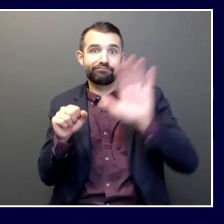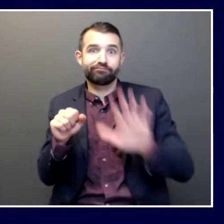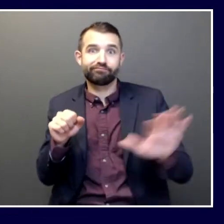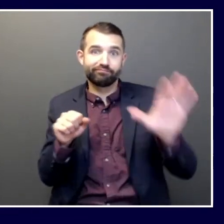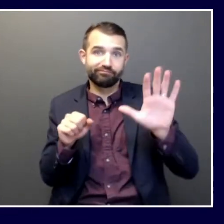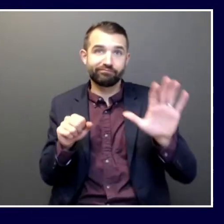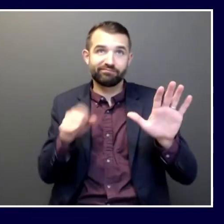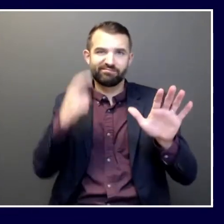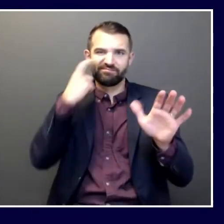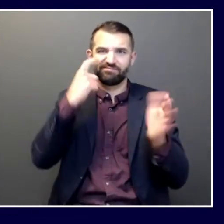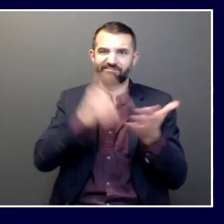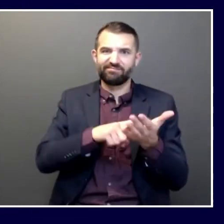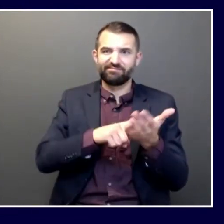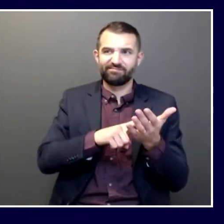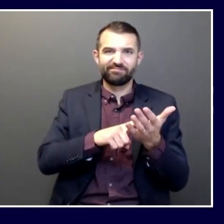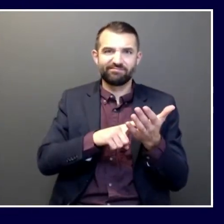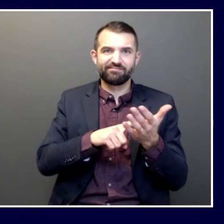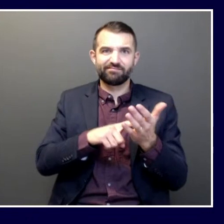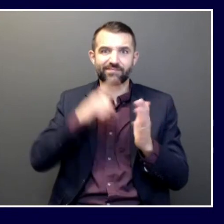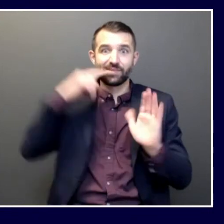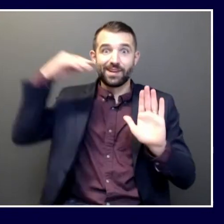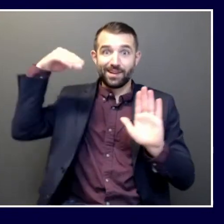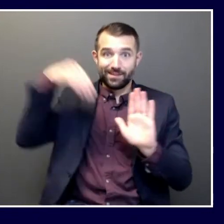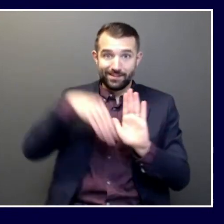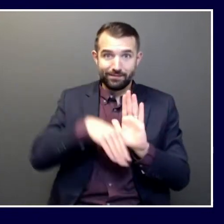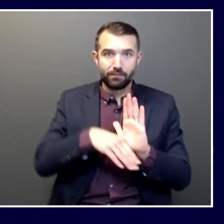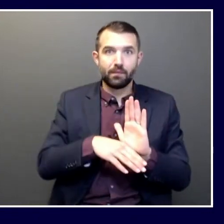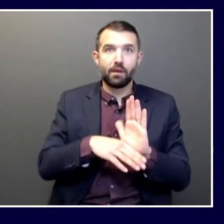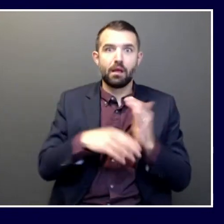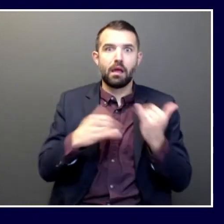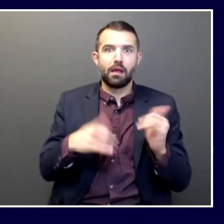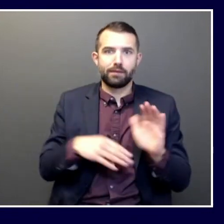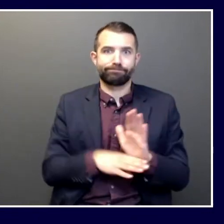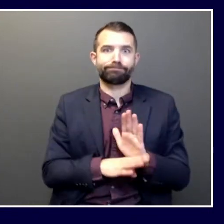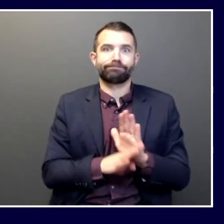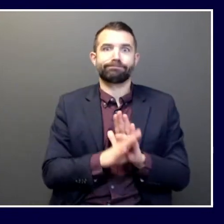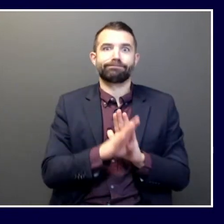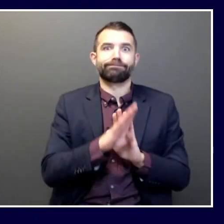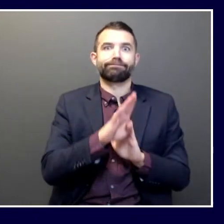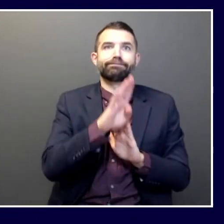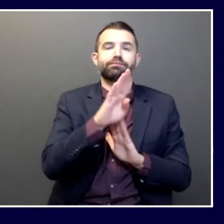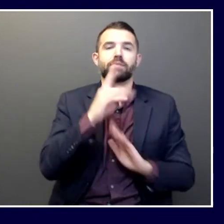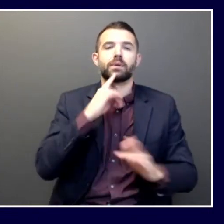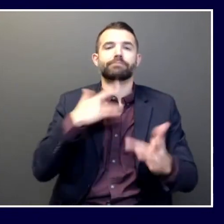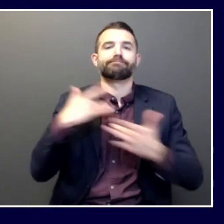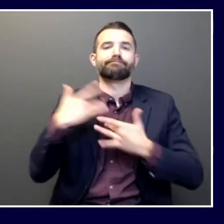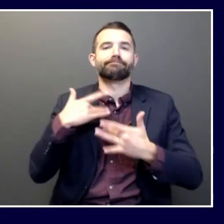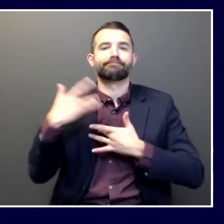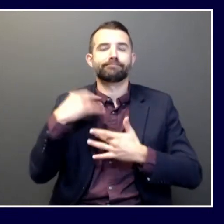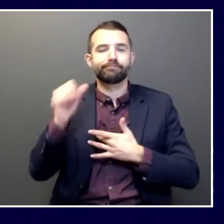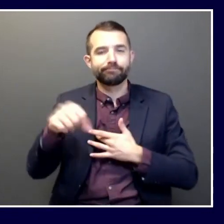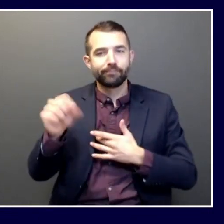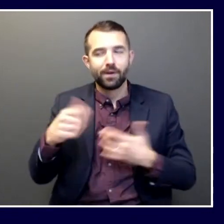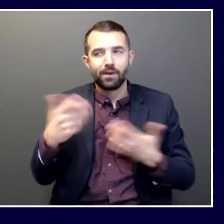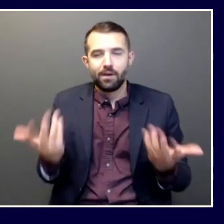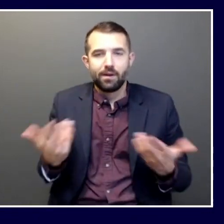start to tick back upward. That's concerning, but I think the bottom line remains that vaccination is